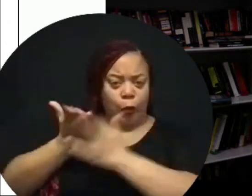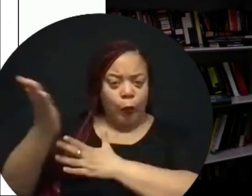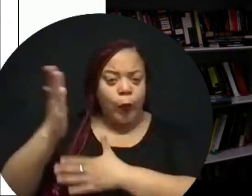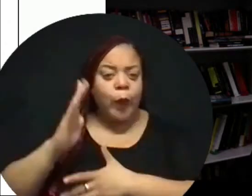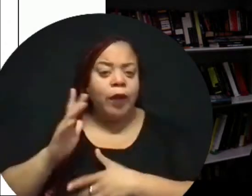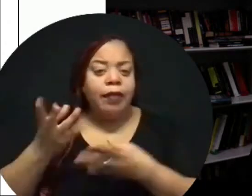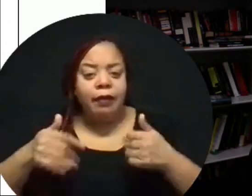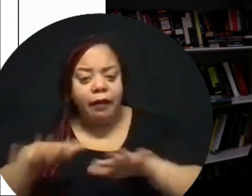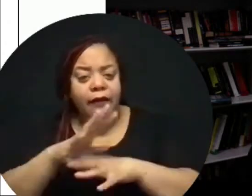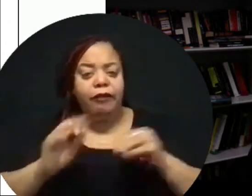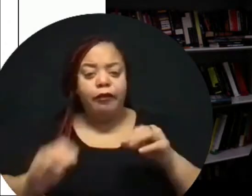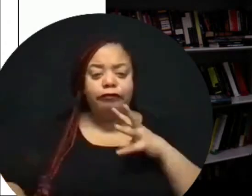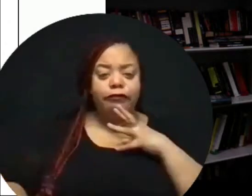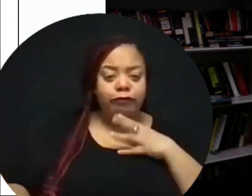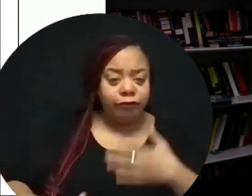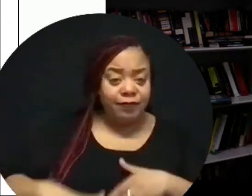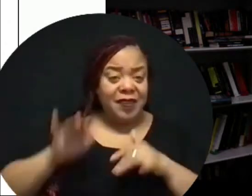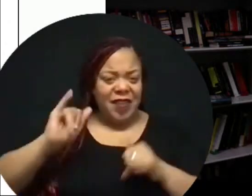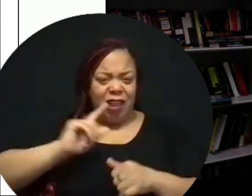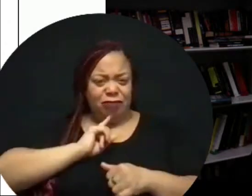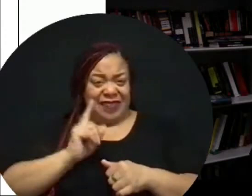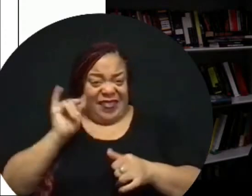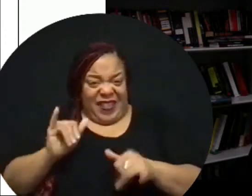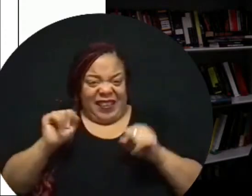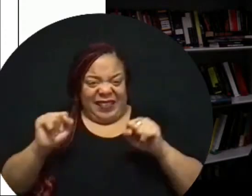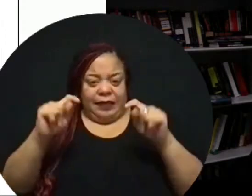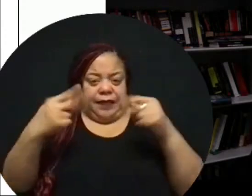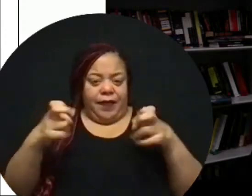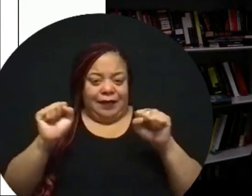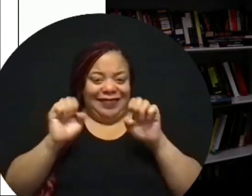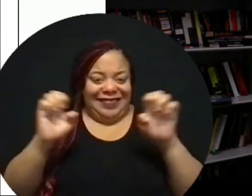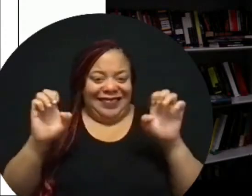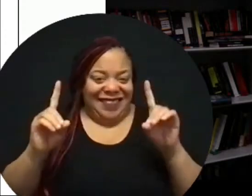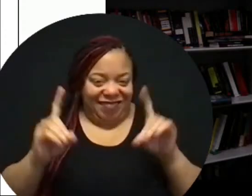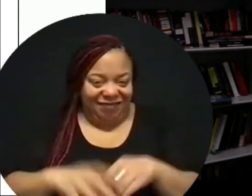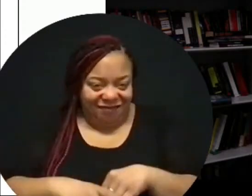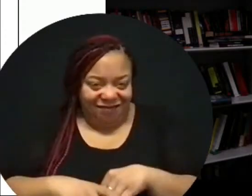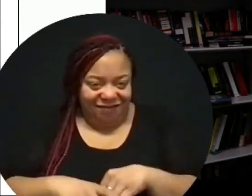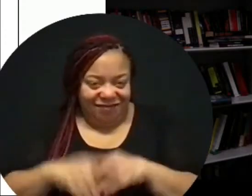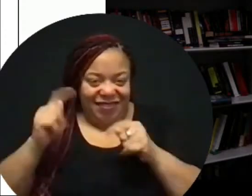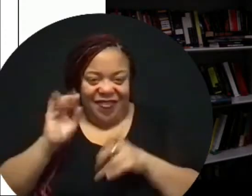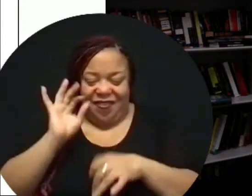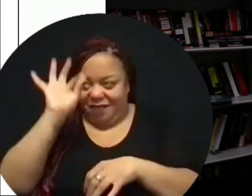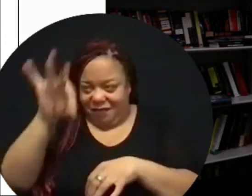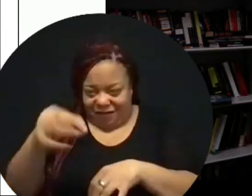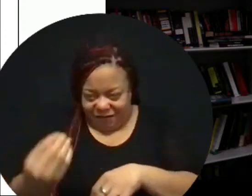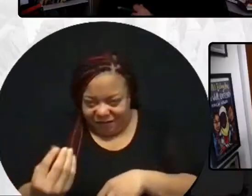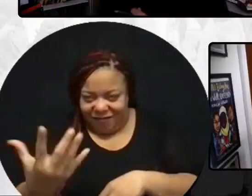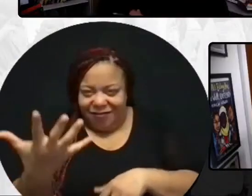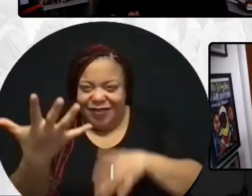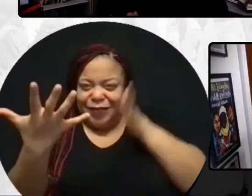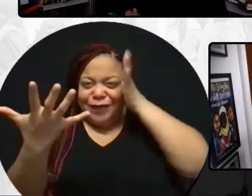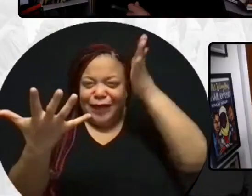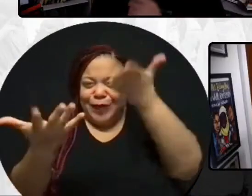collectively, to care for each other. It is the future. So thank you.